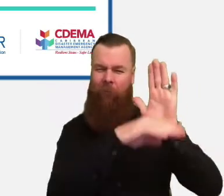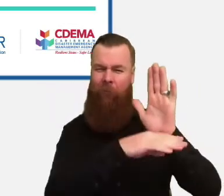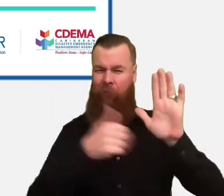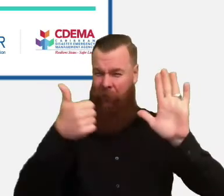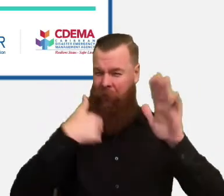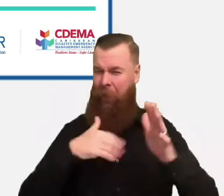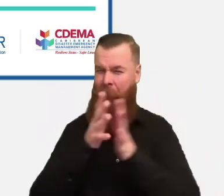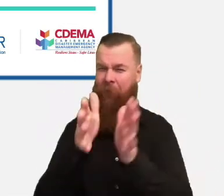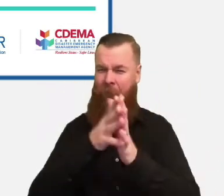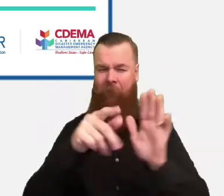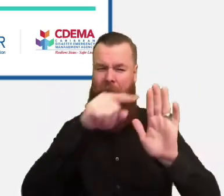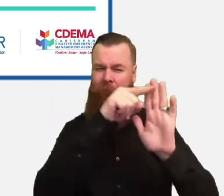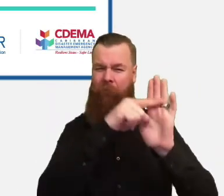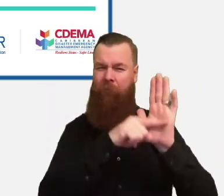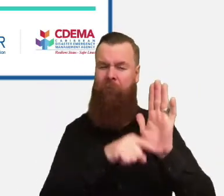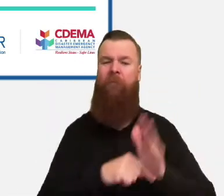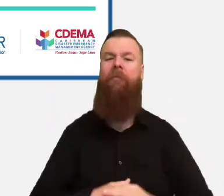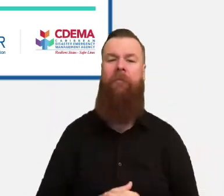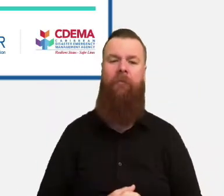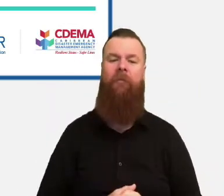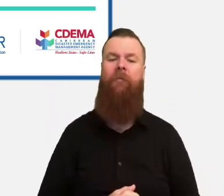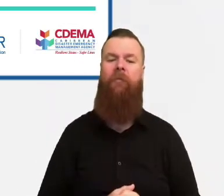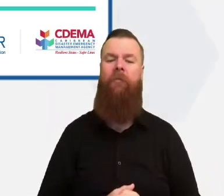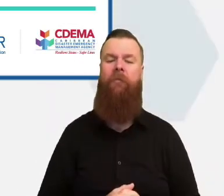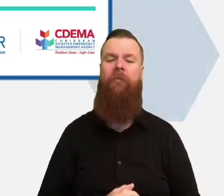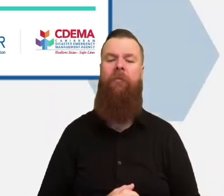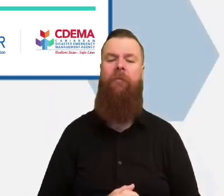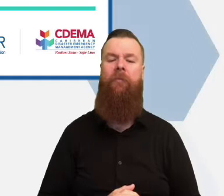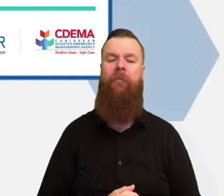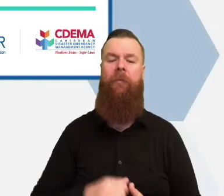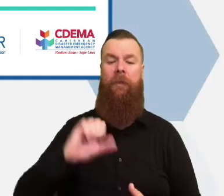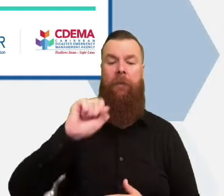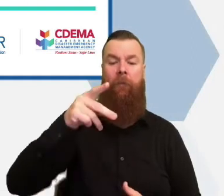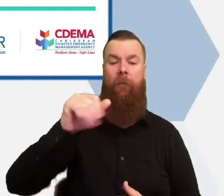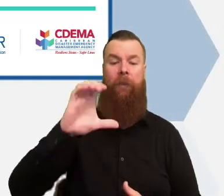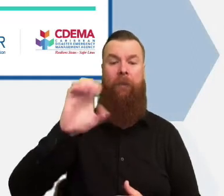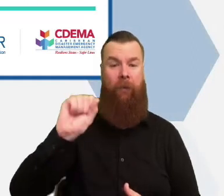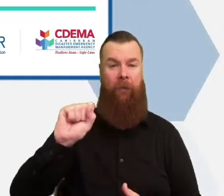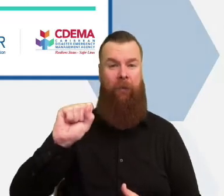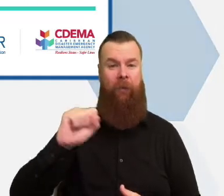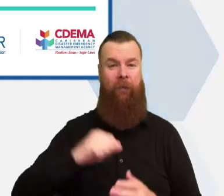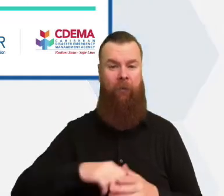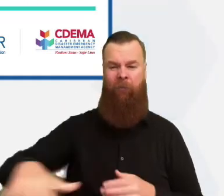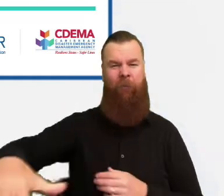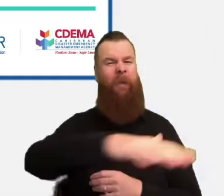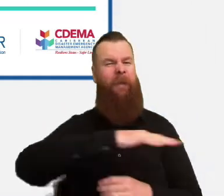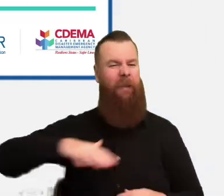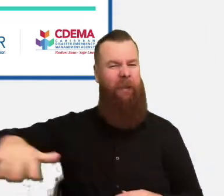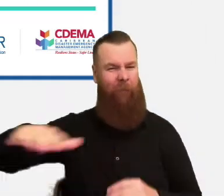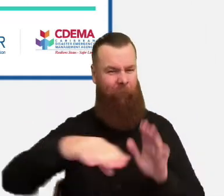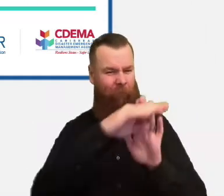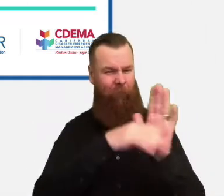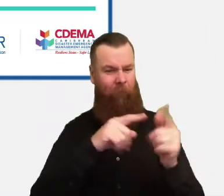therefore spaces. They're shared for spaces. We have shared, we have protected by design, we